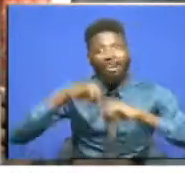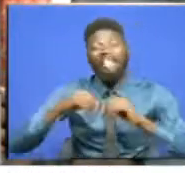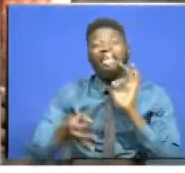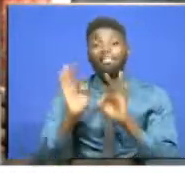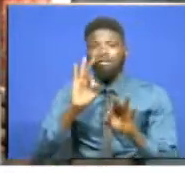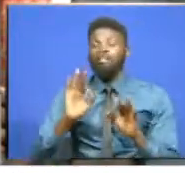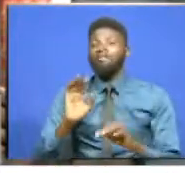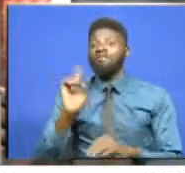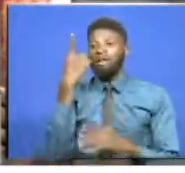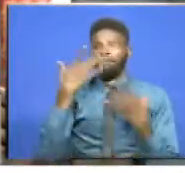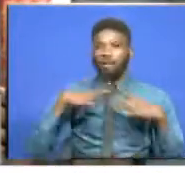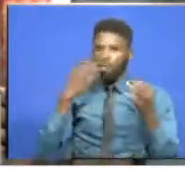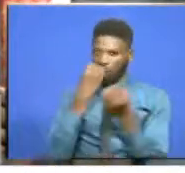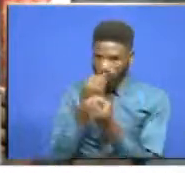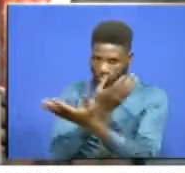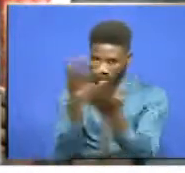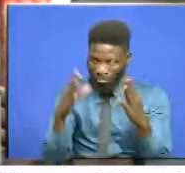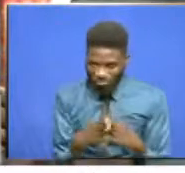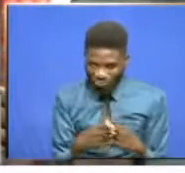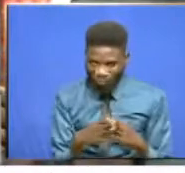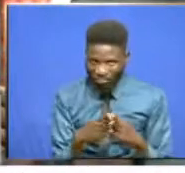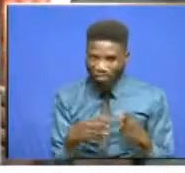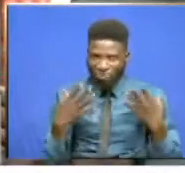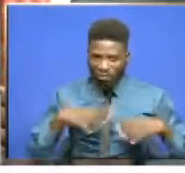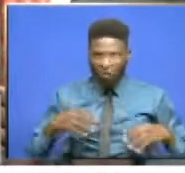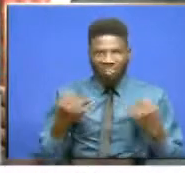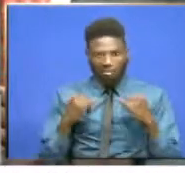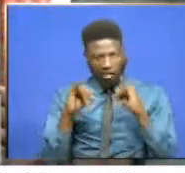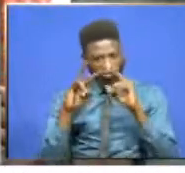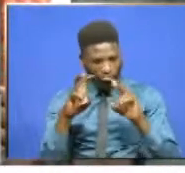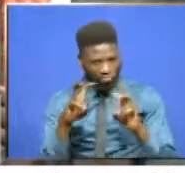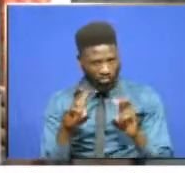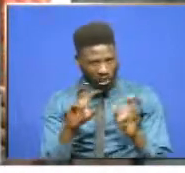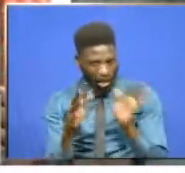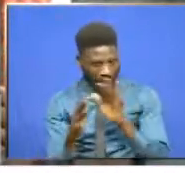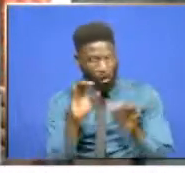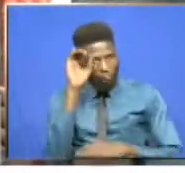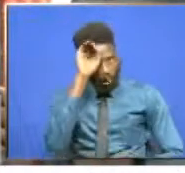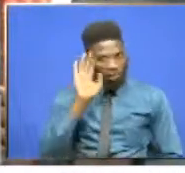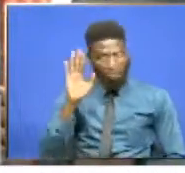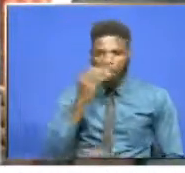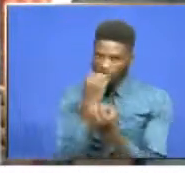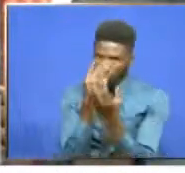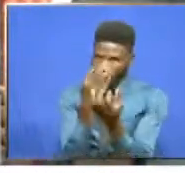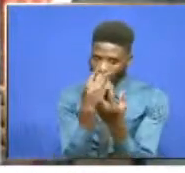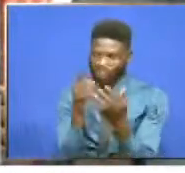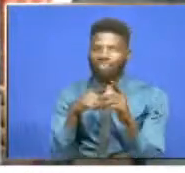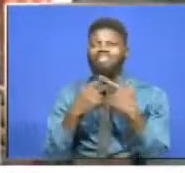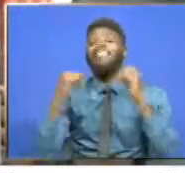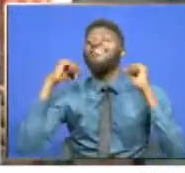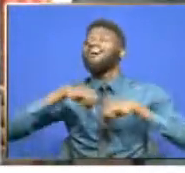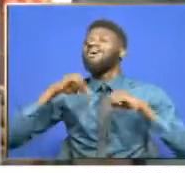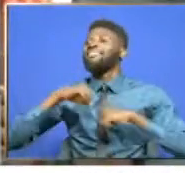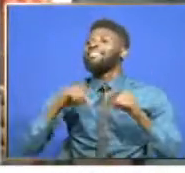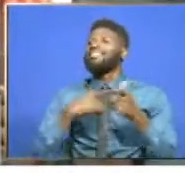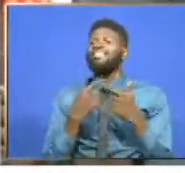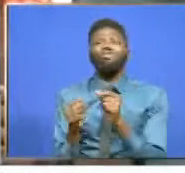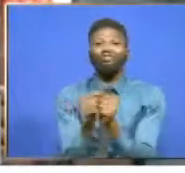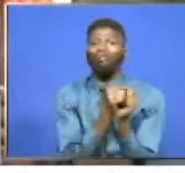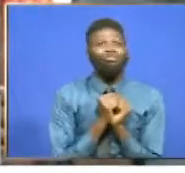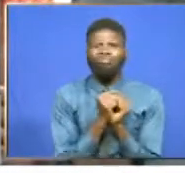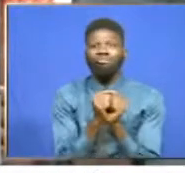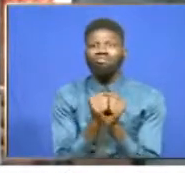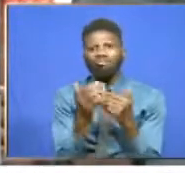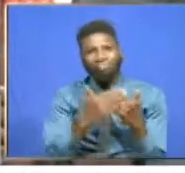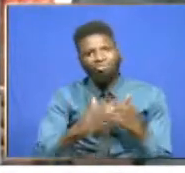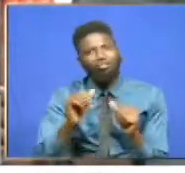people, they will try to interrogate it. They will give you their views, then you'll agree on a, you know, and they'll move together. Even if they are